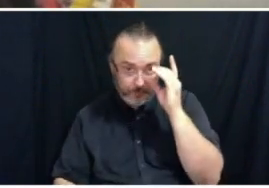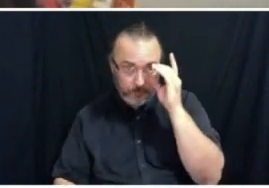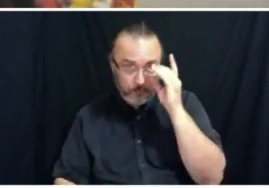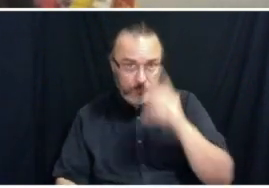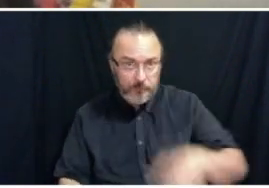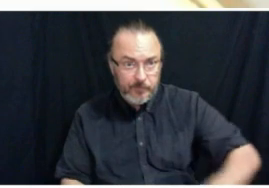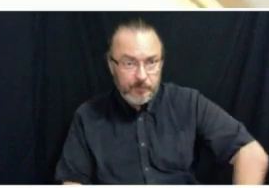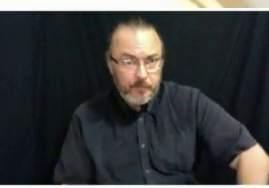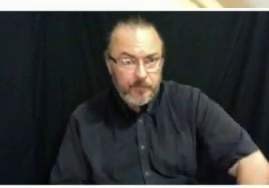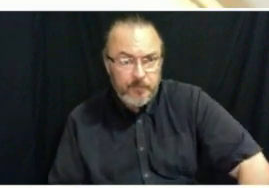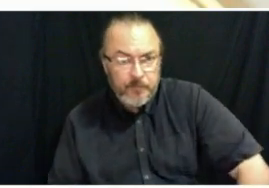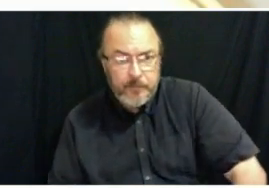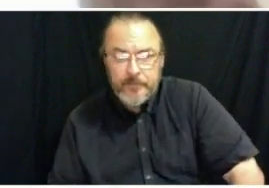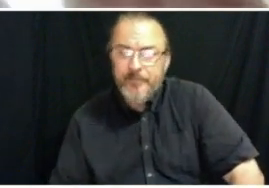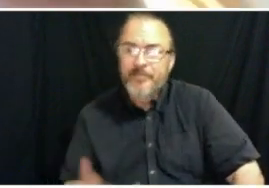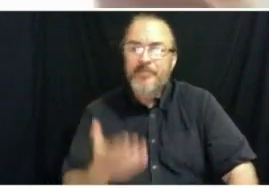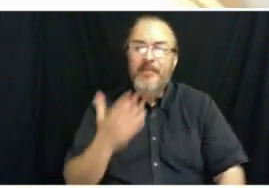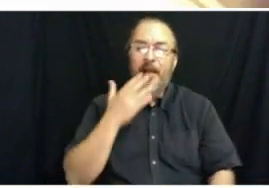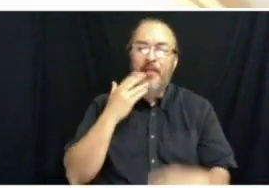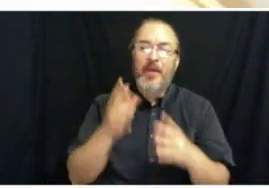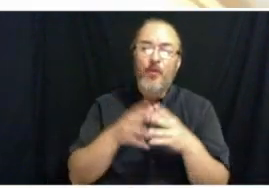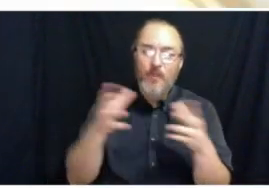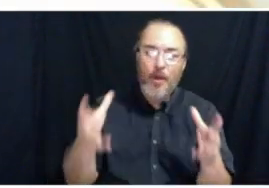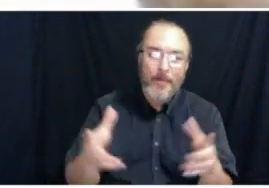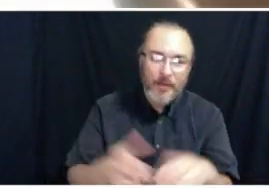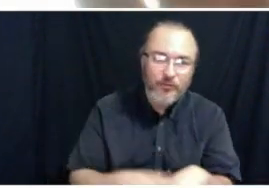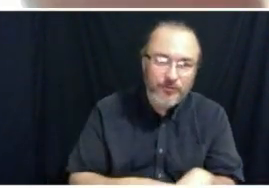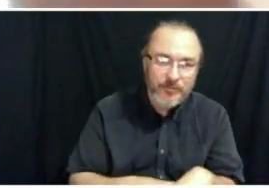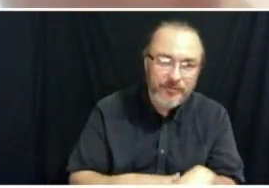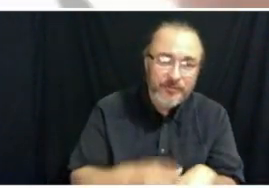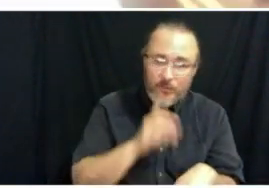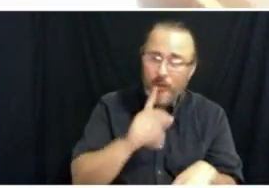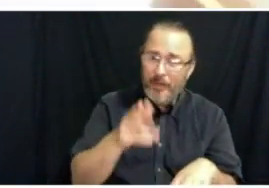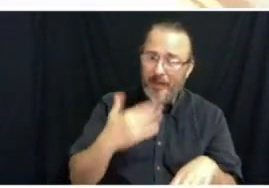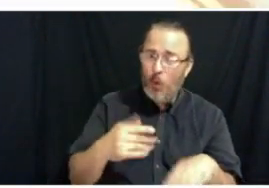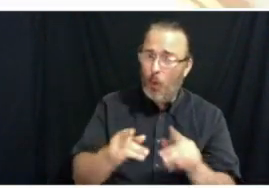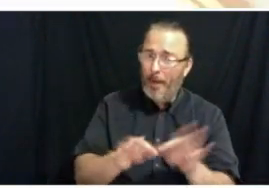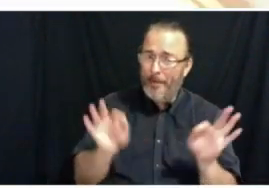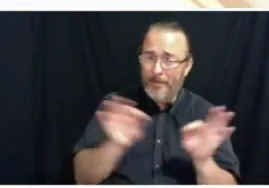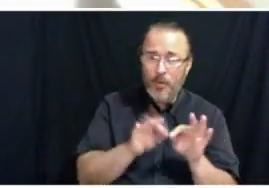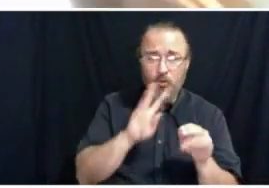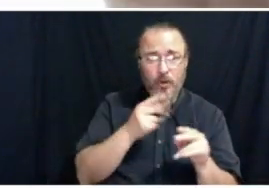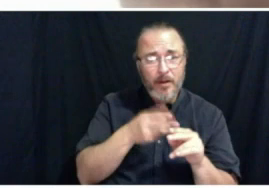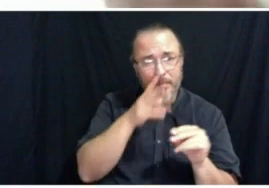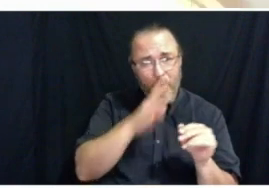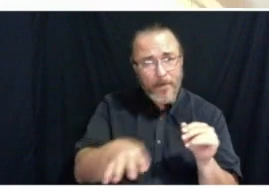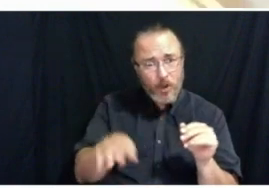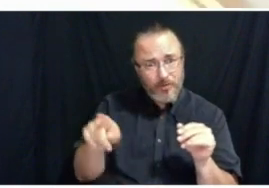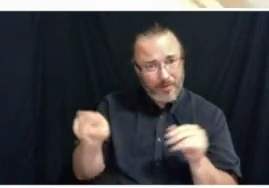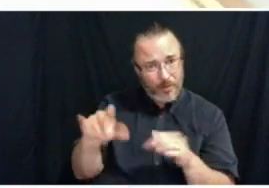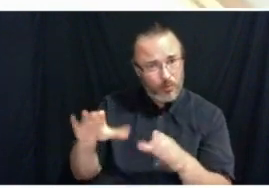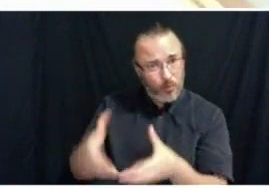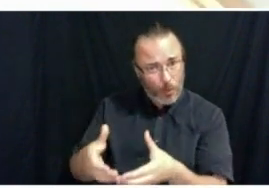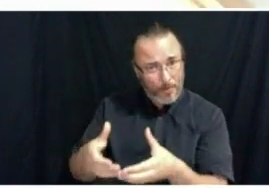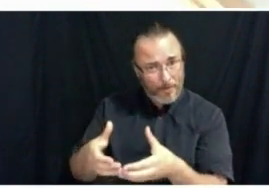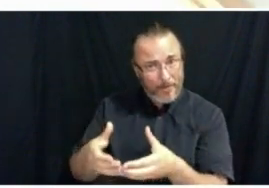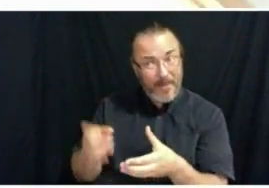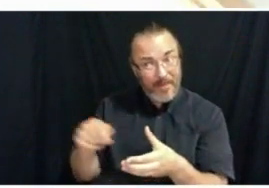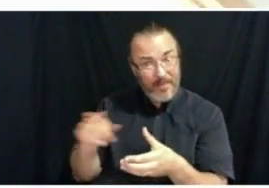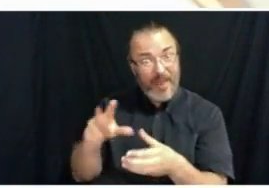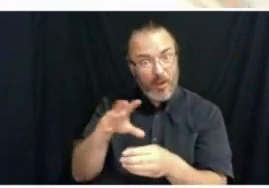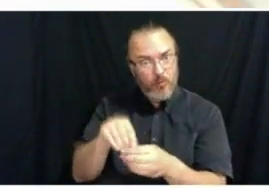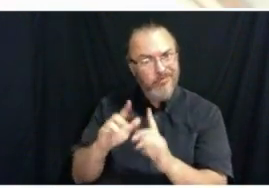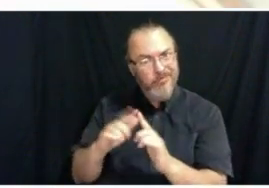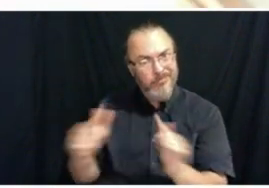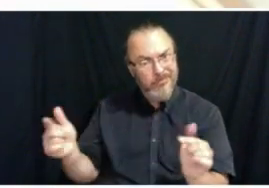Thank you very much. And that's an important highlight. We talk about marginalized groups, and these include a lot of different groups, including just